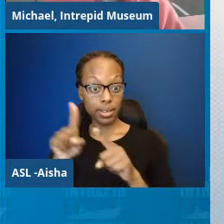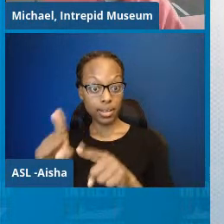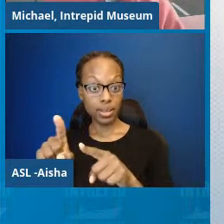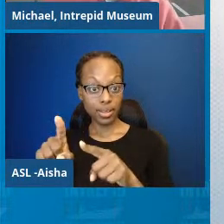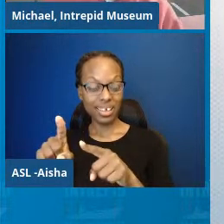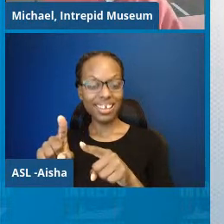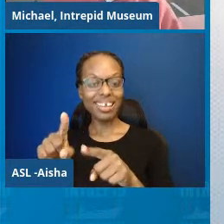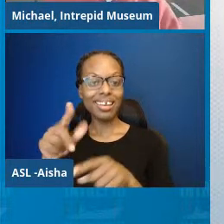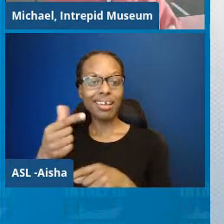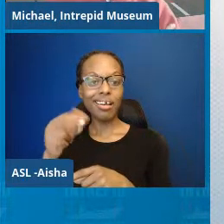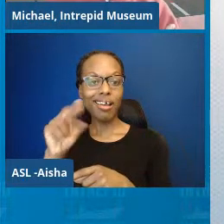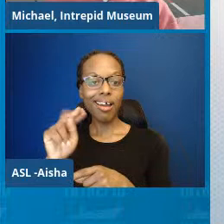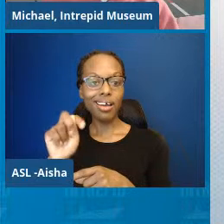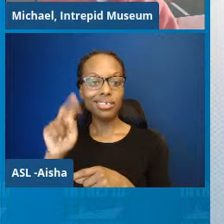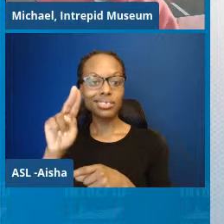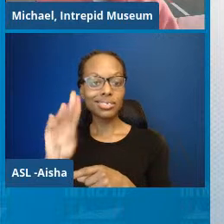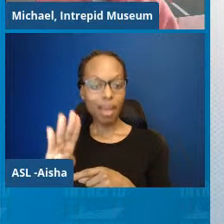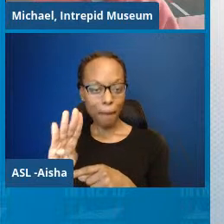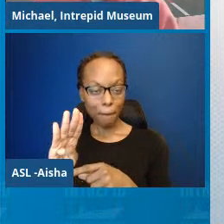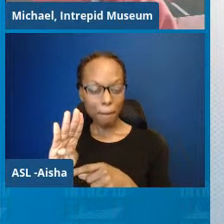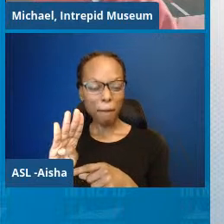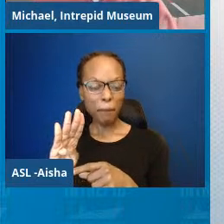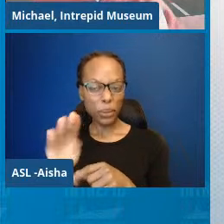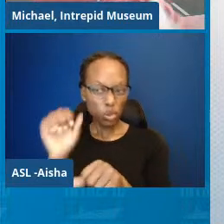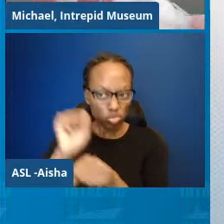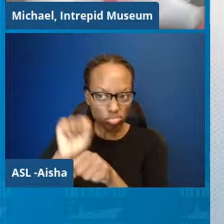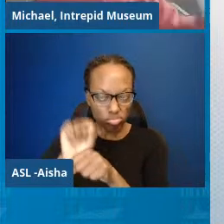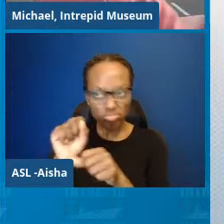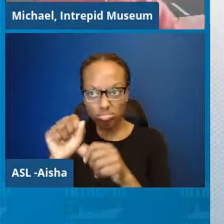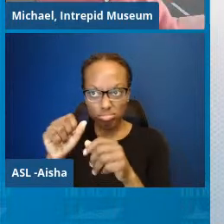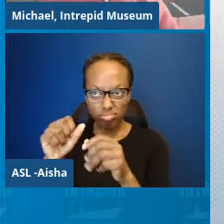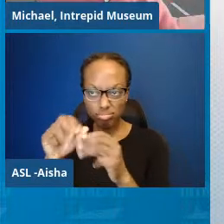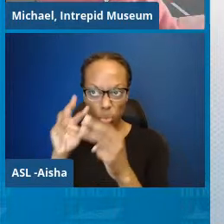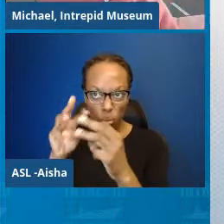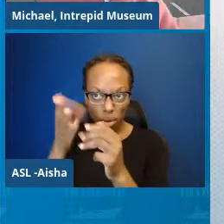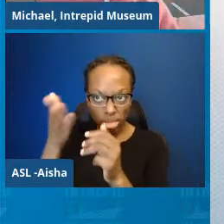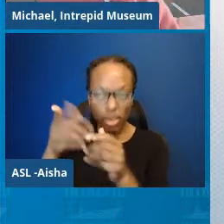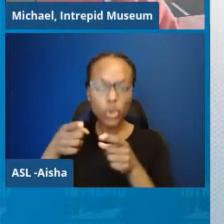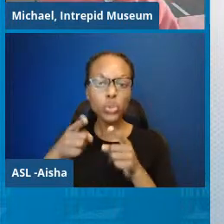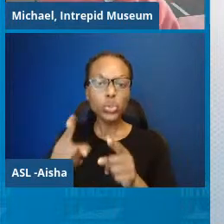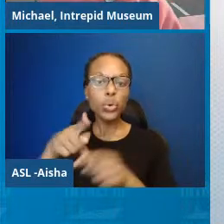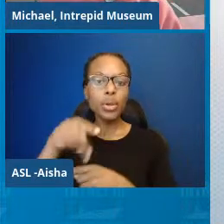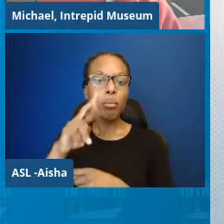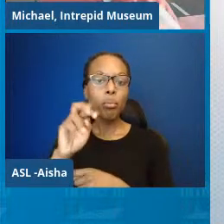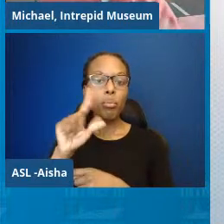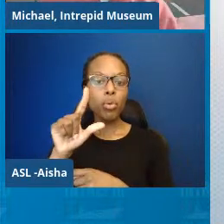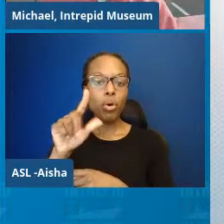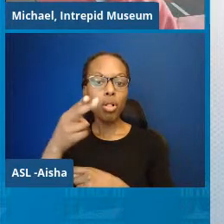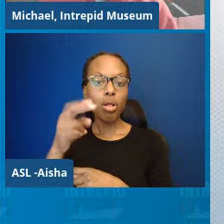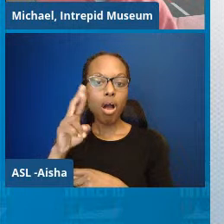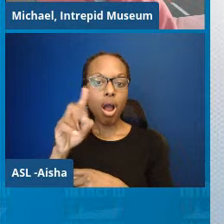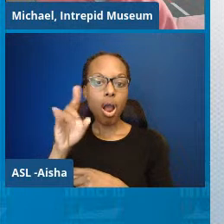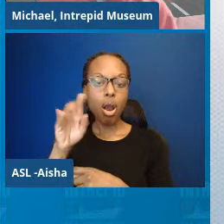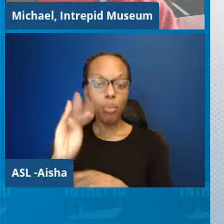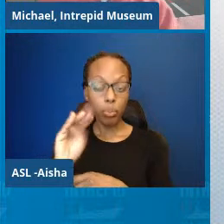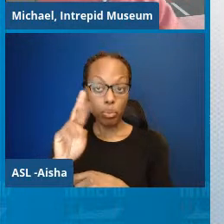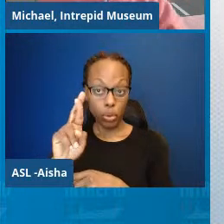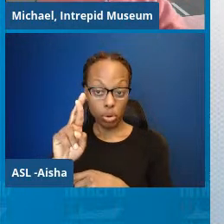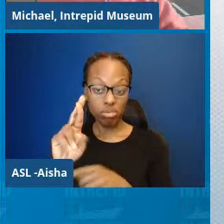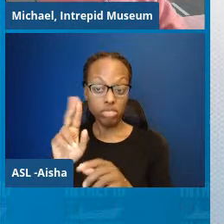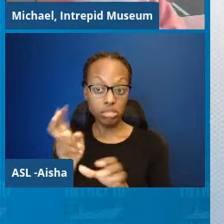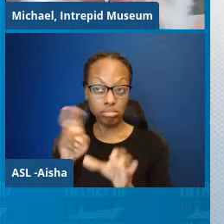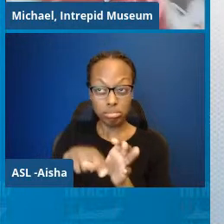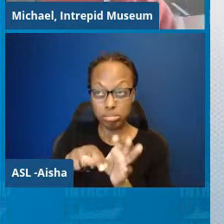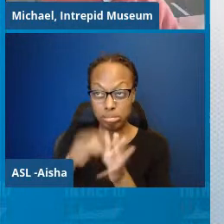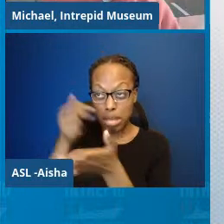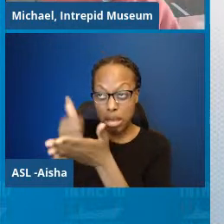tub, and he received a high honor during the attacks on Pearl Harbor. He received the Navy Cross, which is